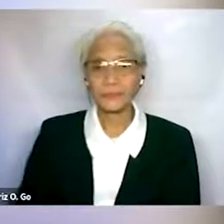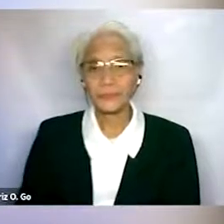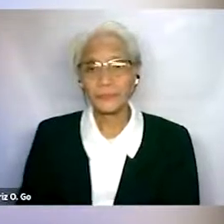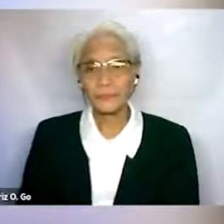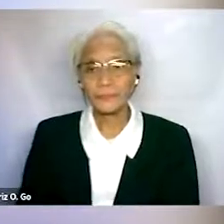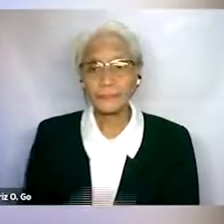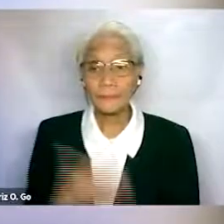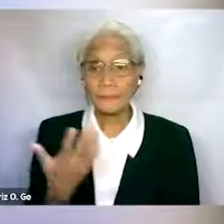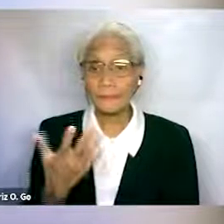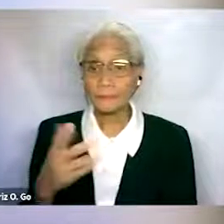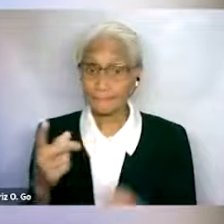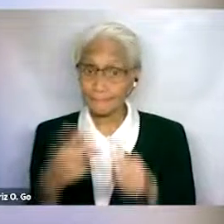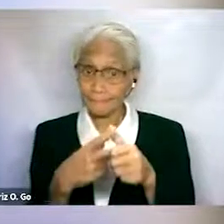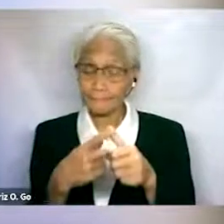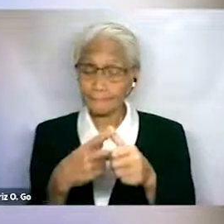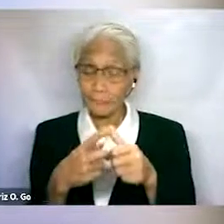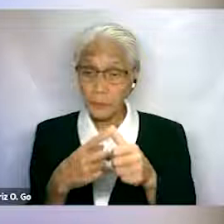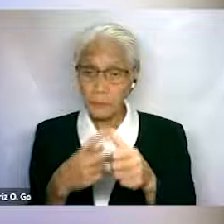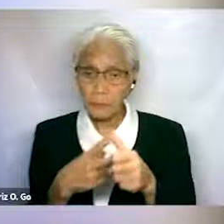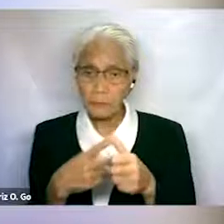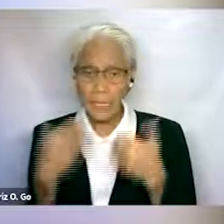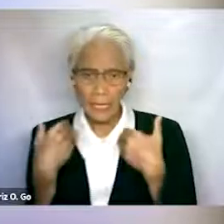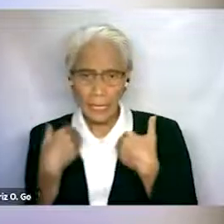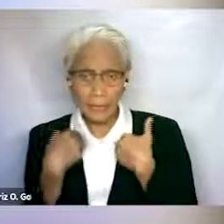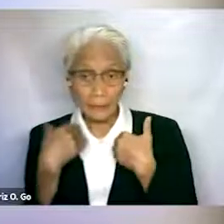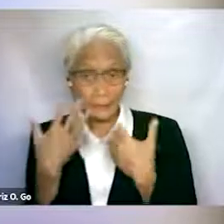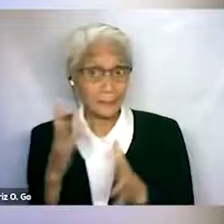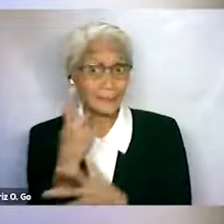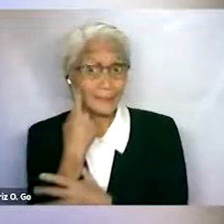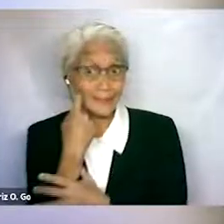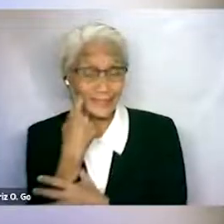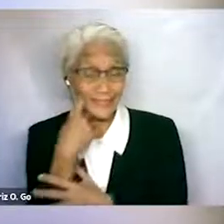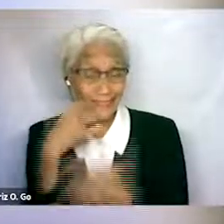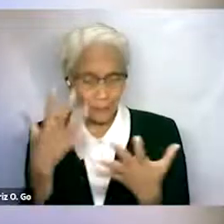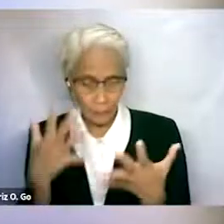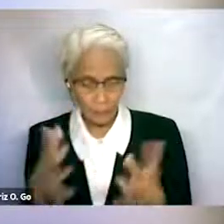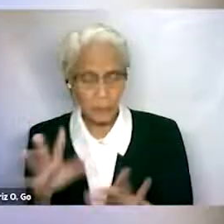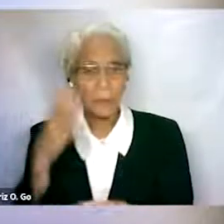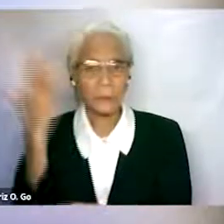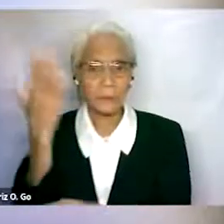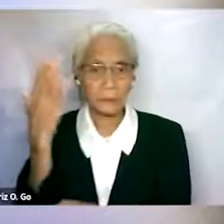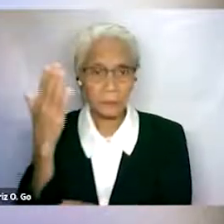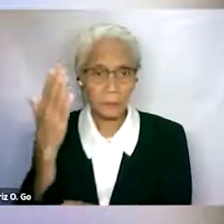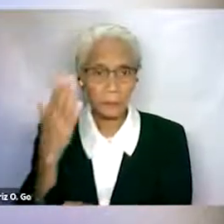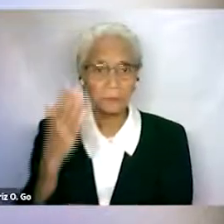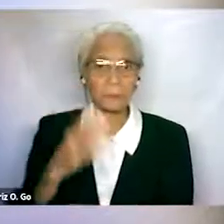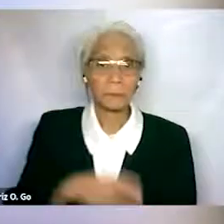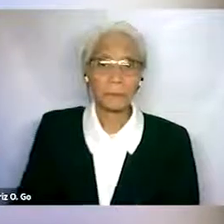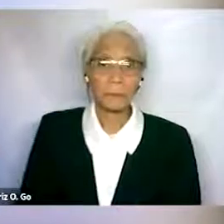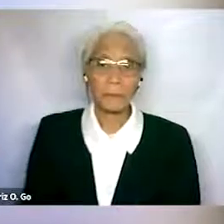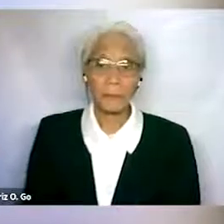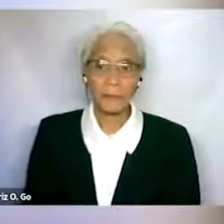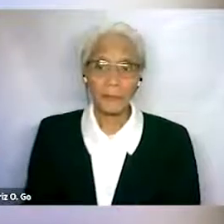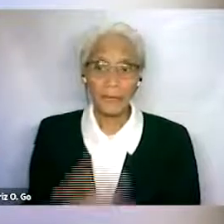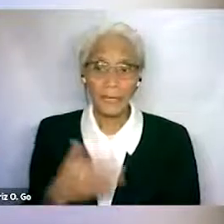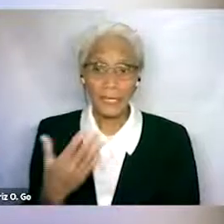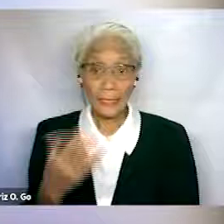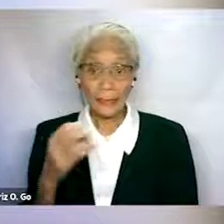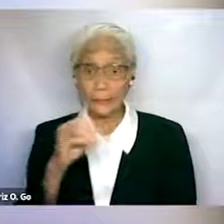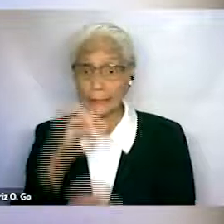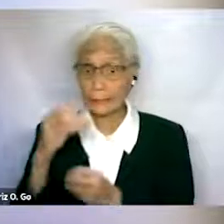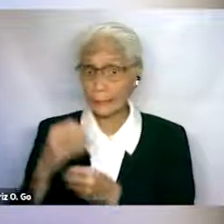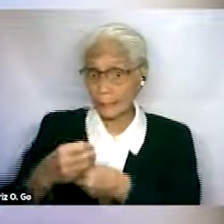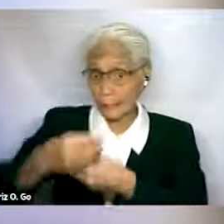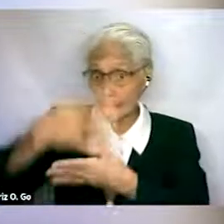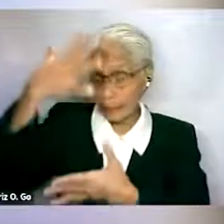in the 1948 and also with the adoption of the UDHR and in the subsequent adoption